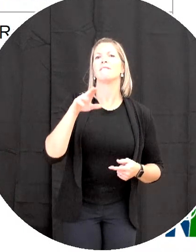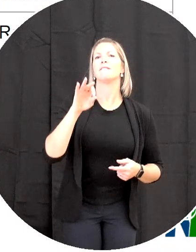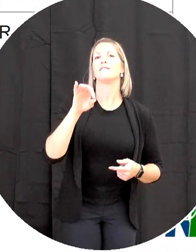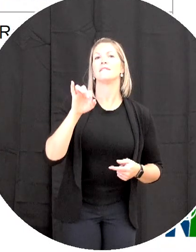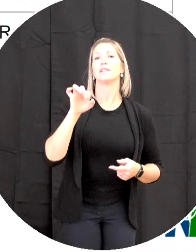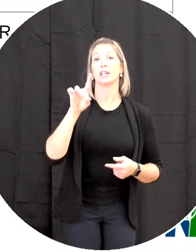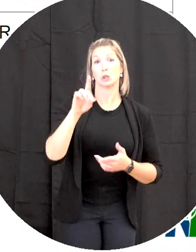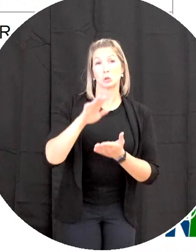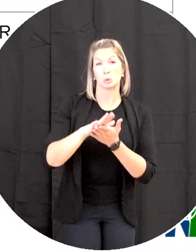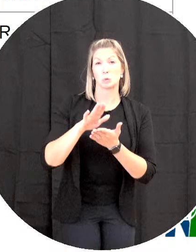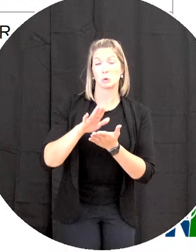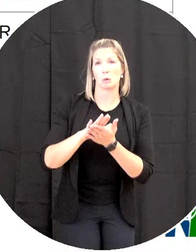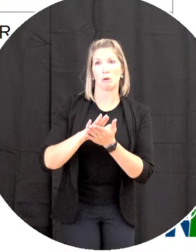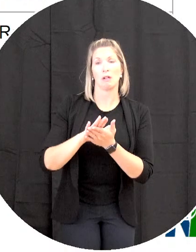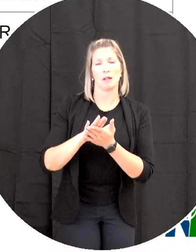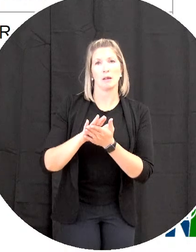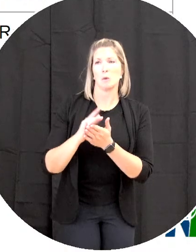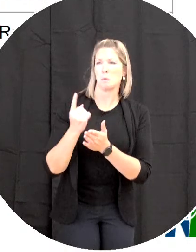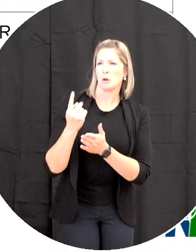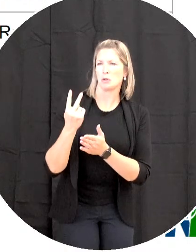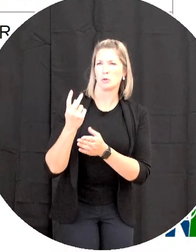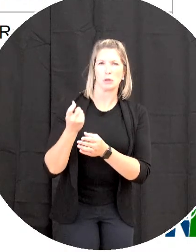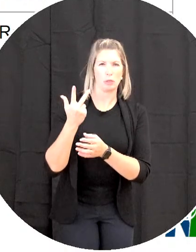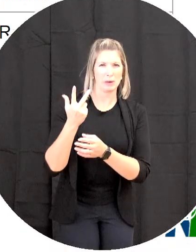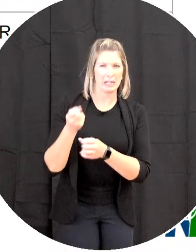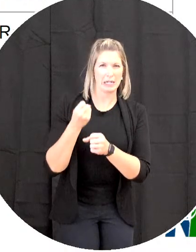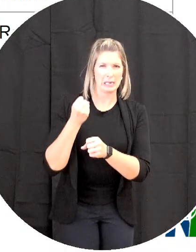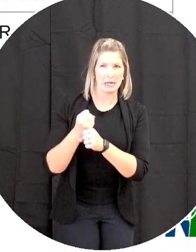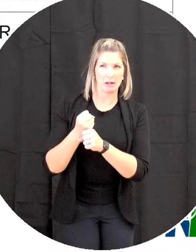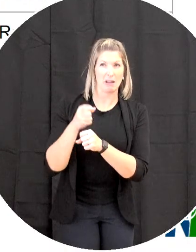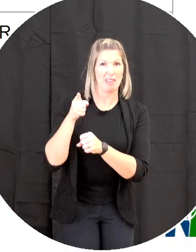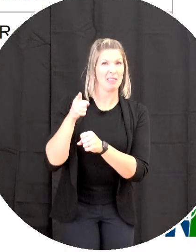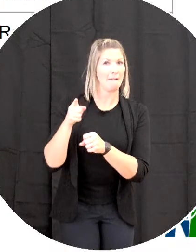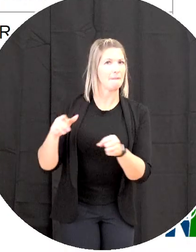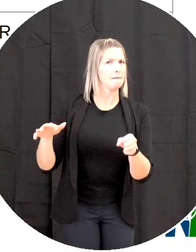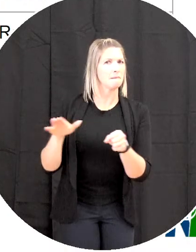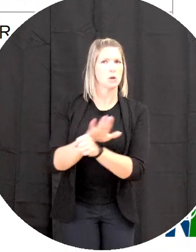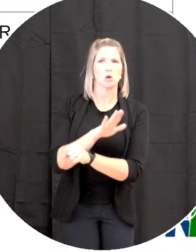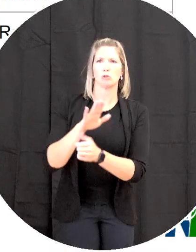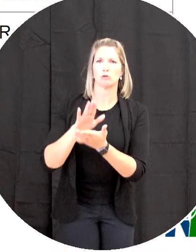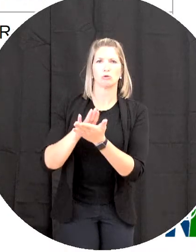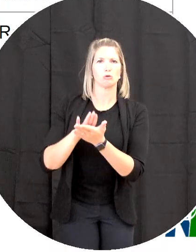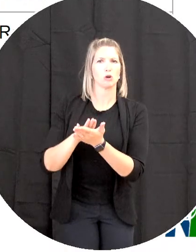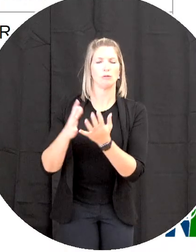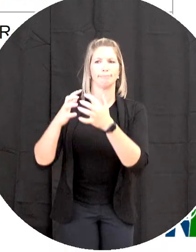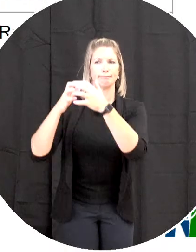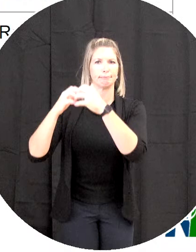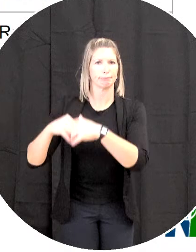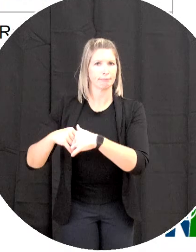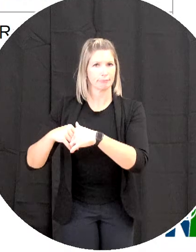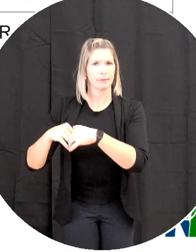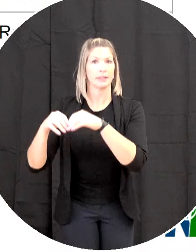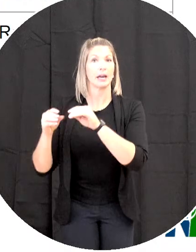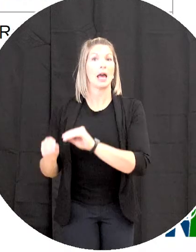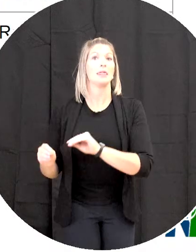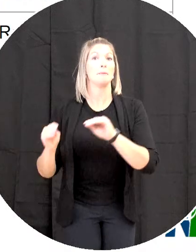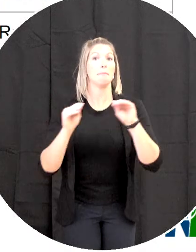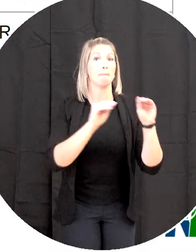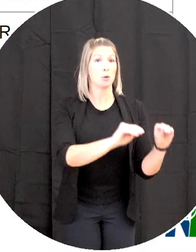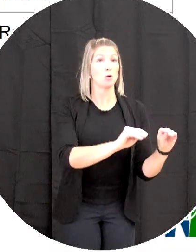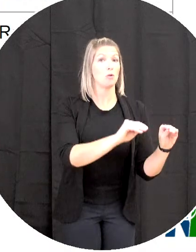issues that resulted, because of safety reasons, that school being fully relocated to Topsail Road for almost a